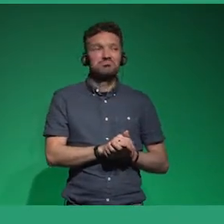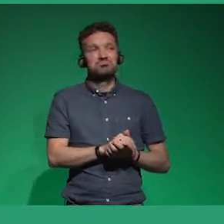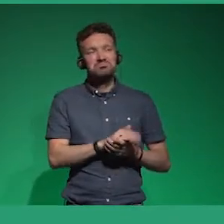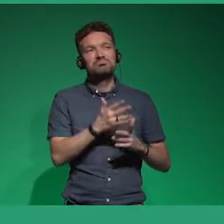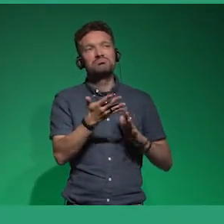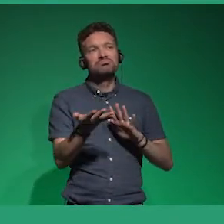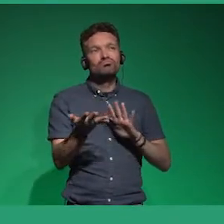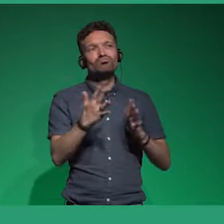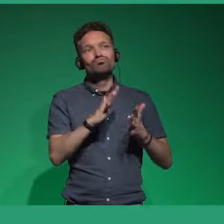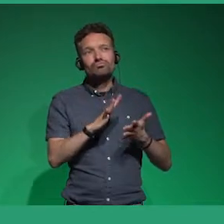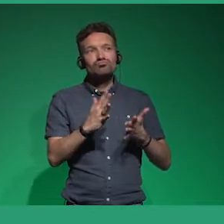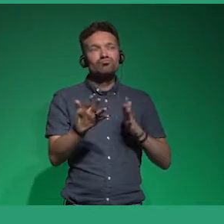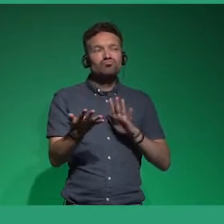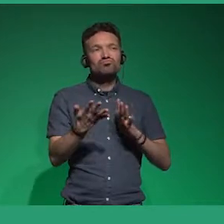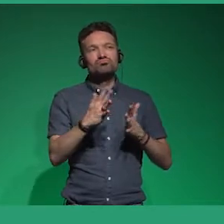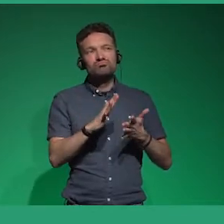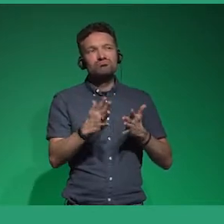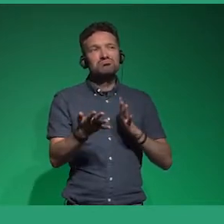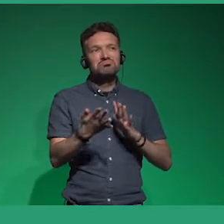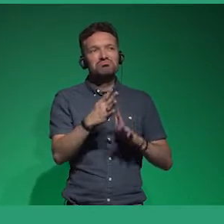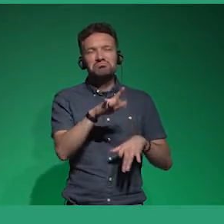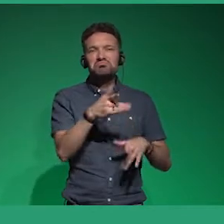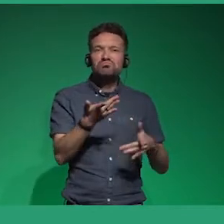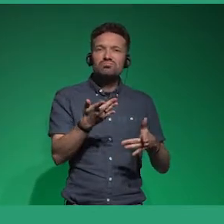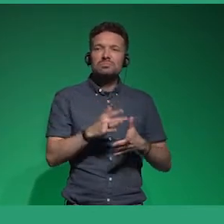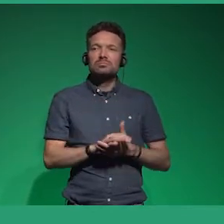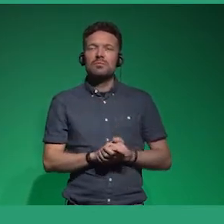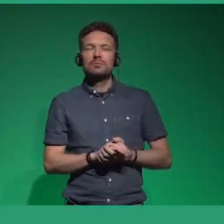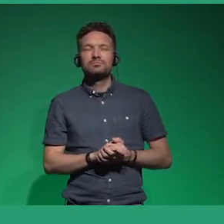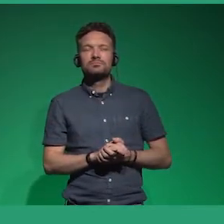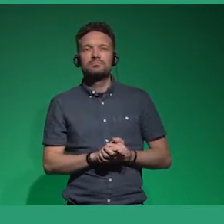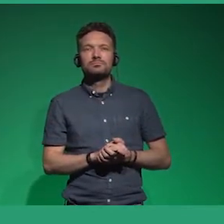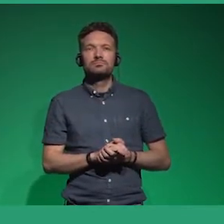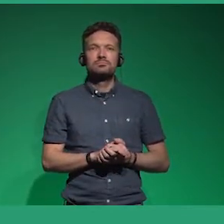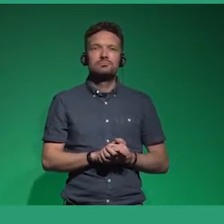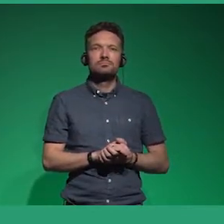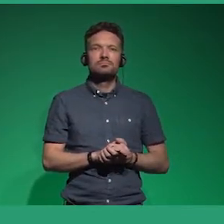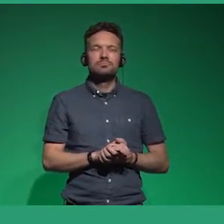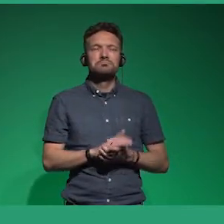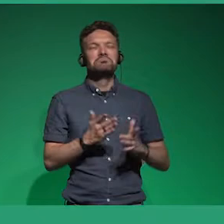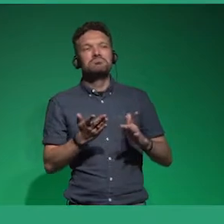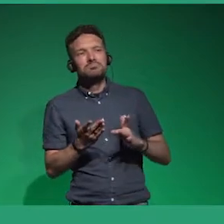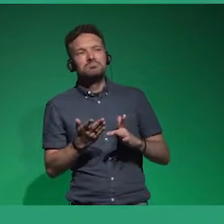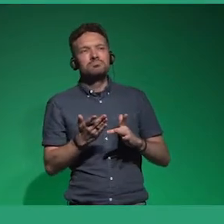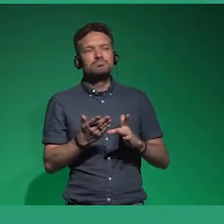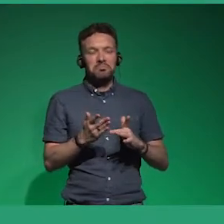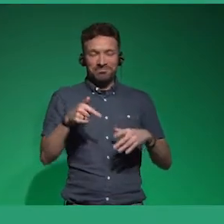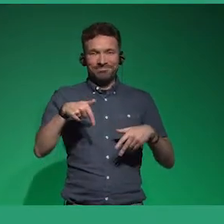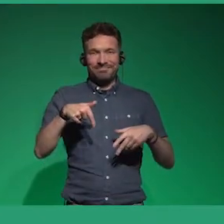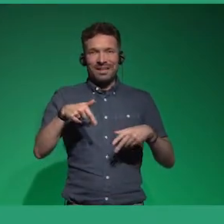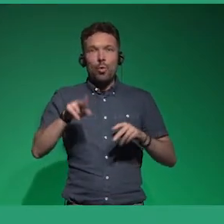scientific research in Jambi area, and it can be that we link what we